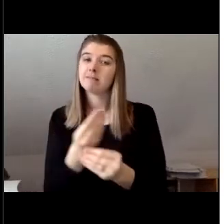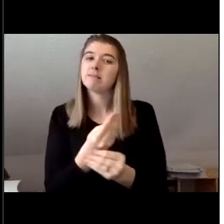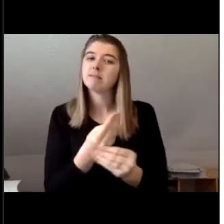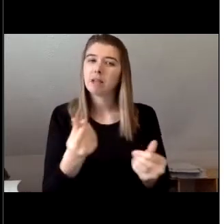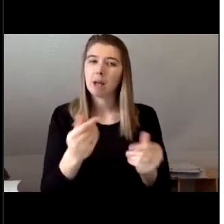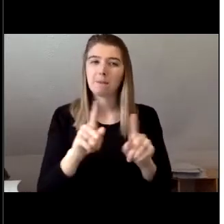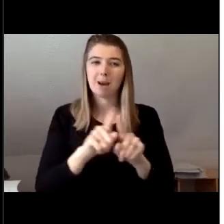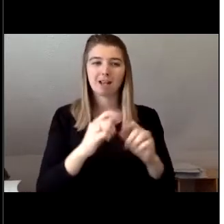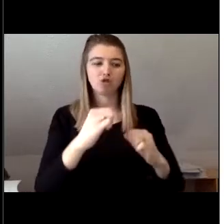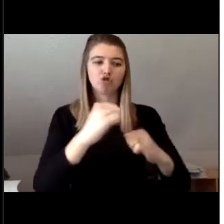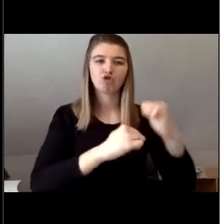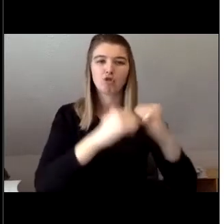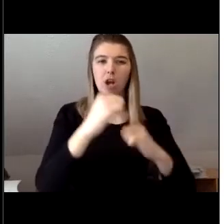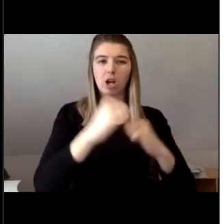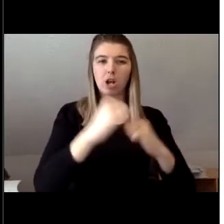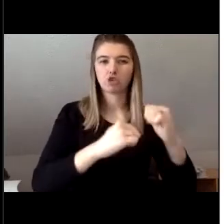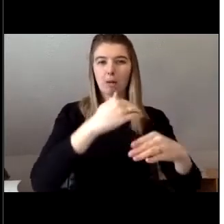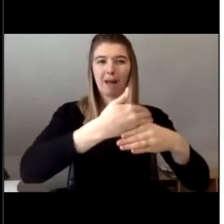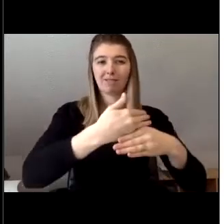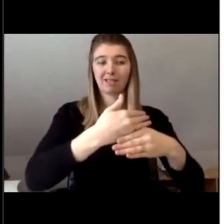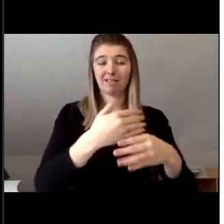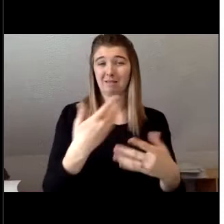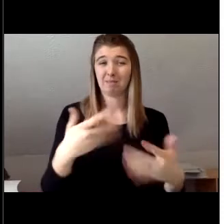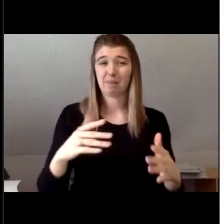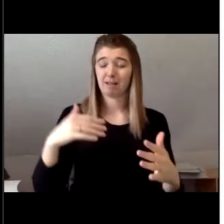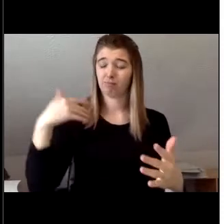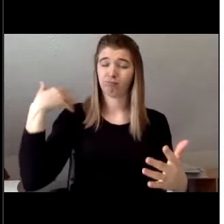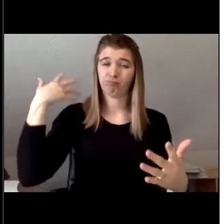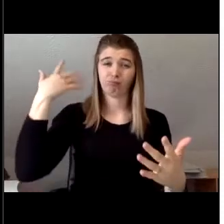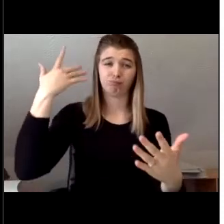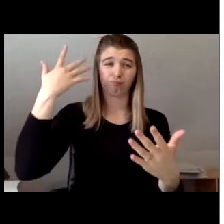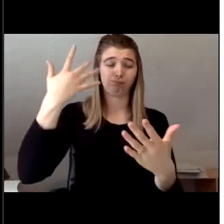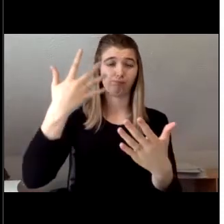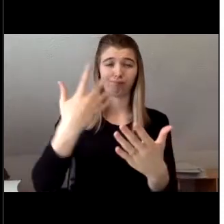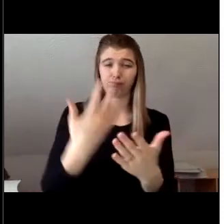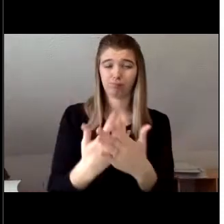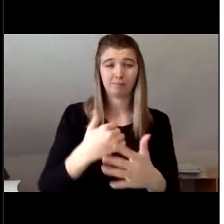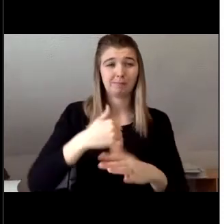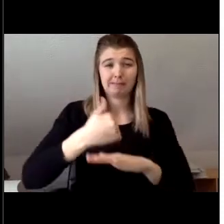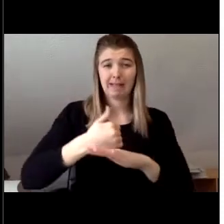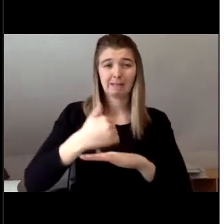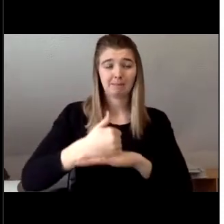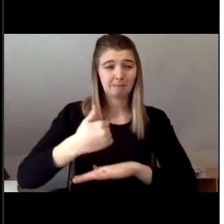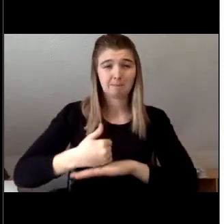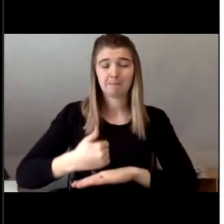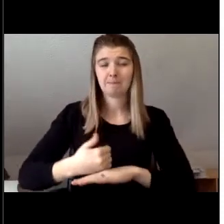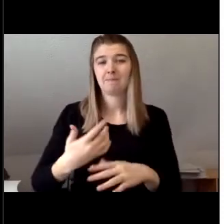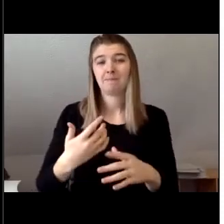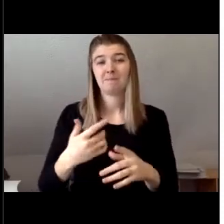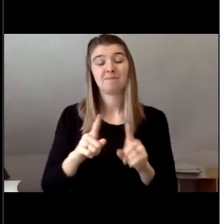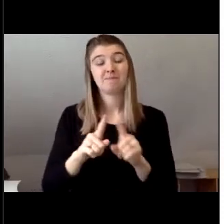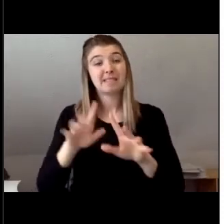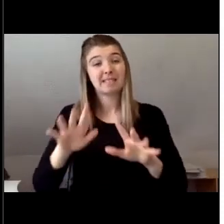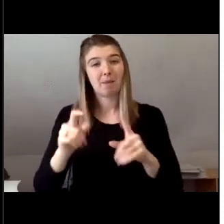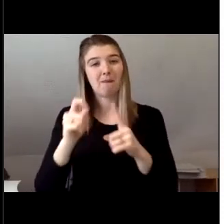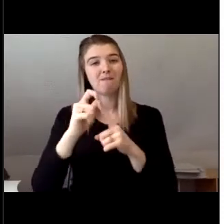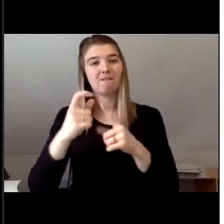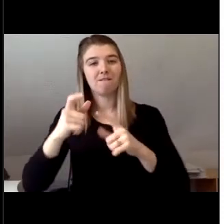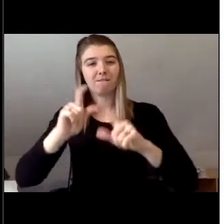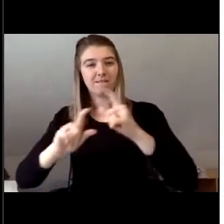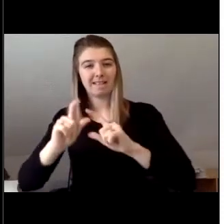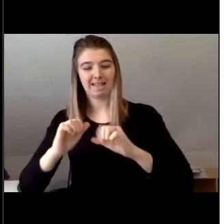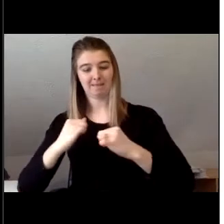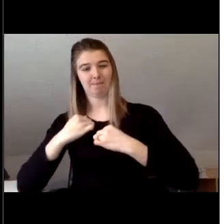structures that will have been there for many, many generations. In my own field of physics, this is traditionally a very white, male-dominated